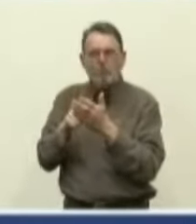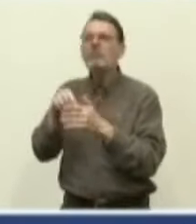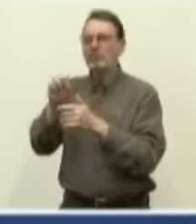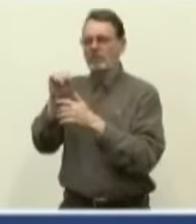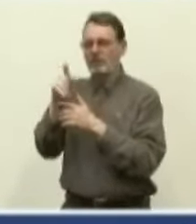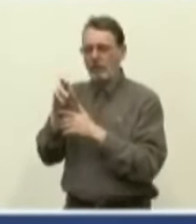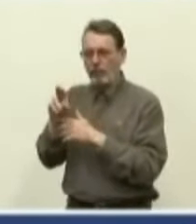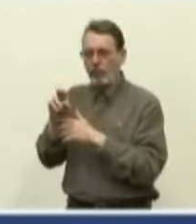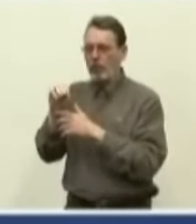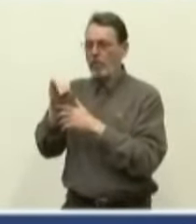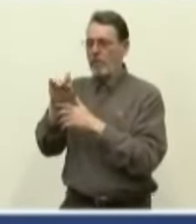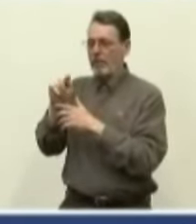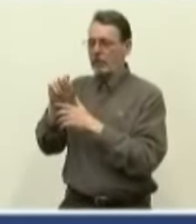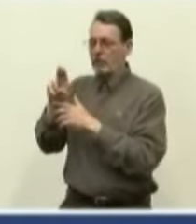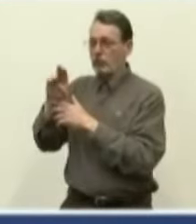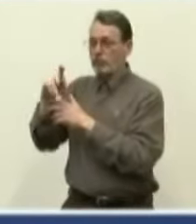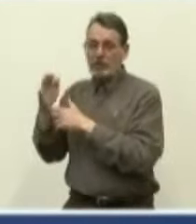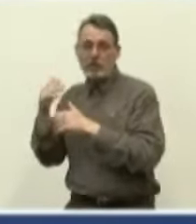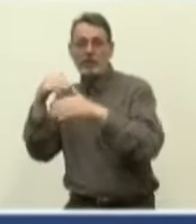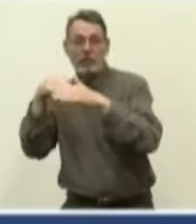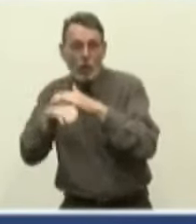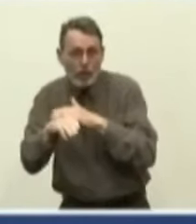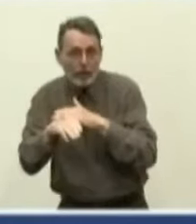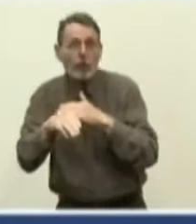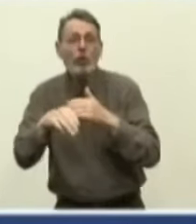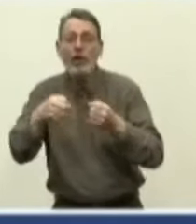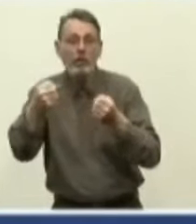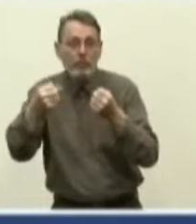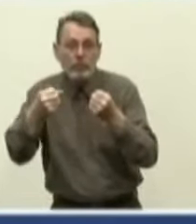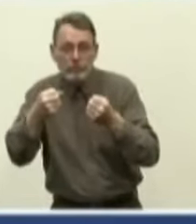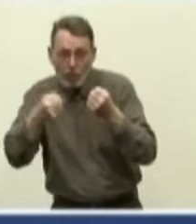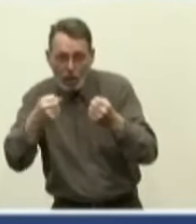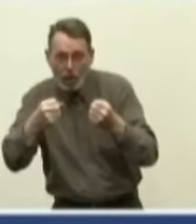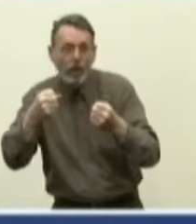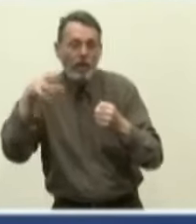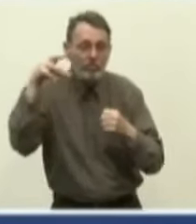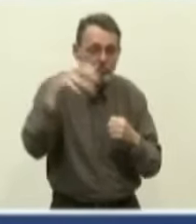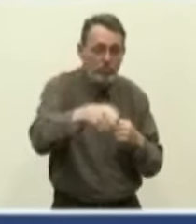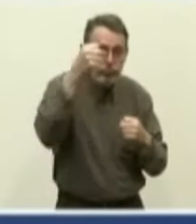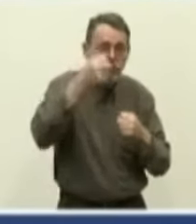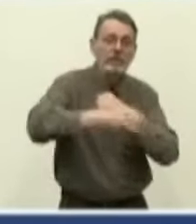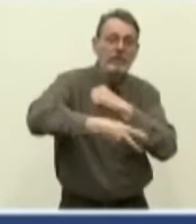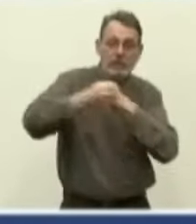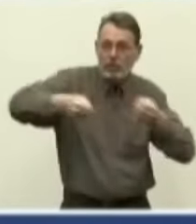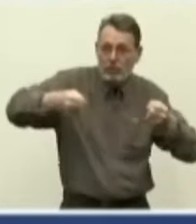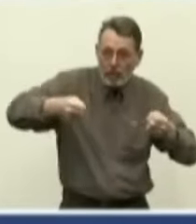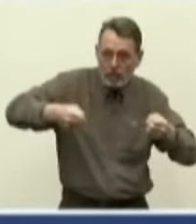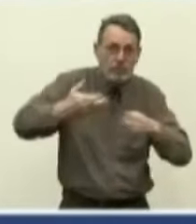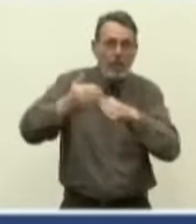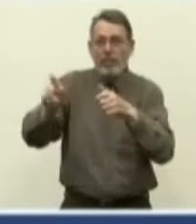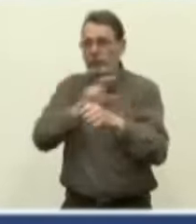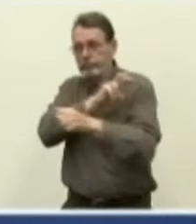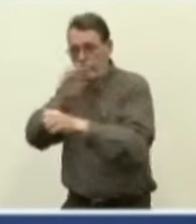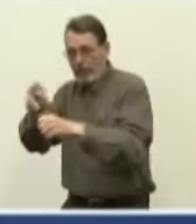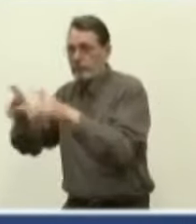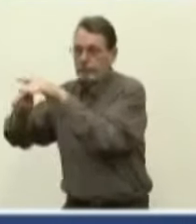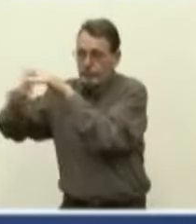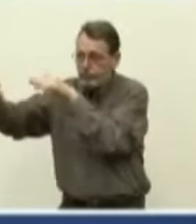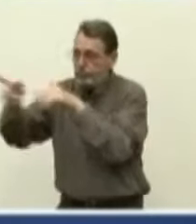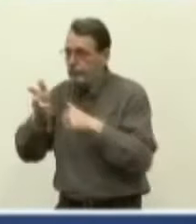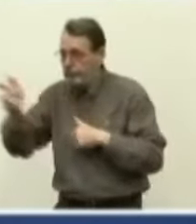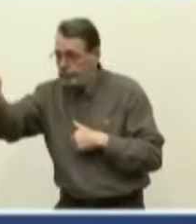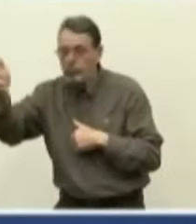Mitsubishi enter a vehicle and steal luggage before fleeing in the vehicle. A witness flagged down a passing University of